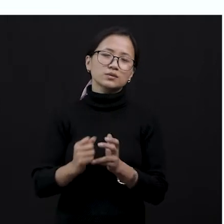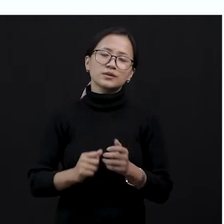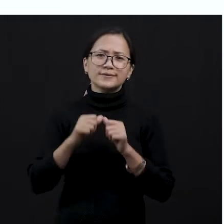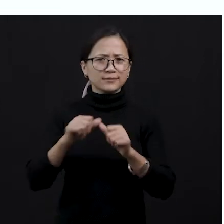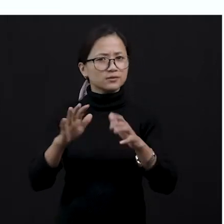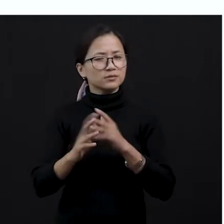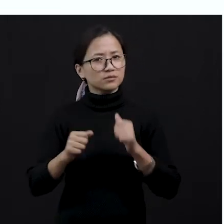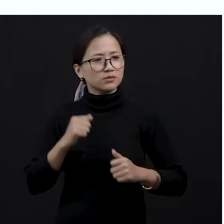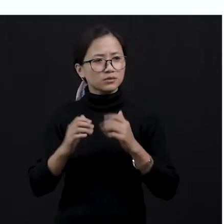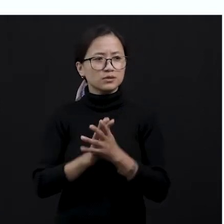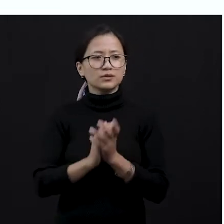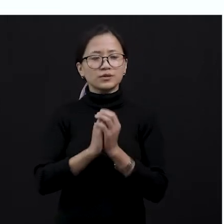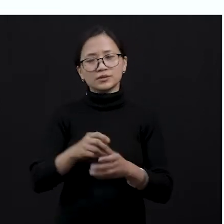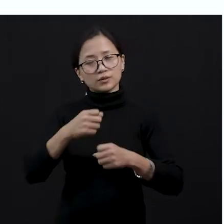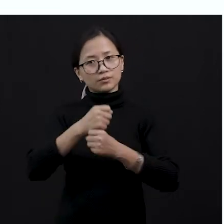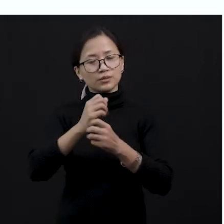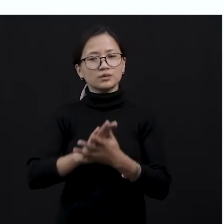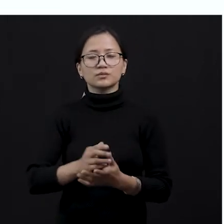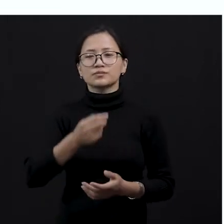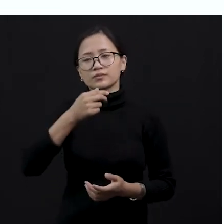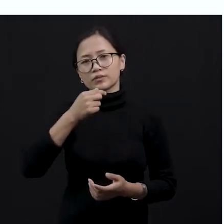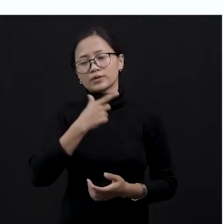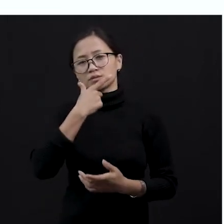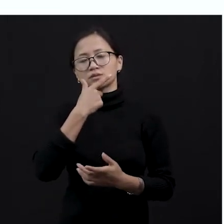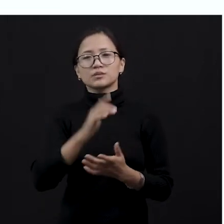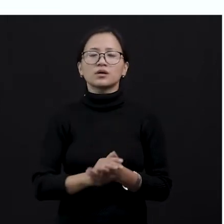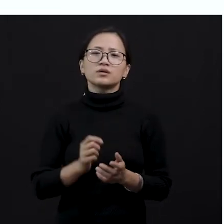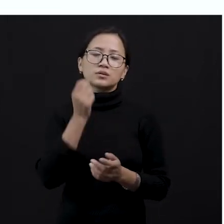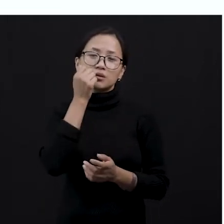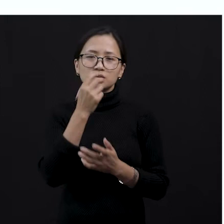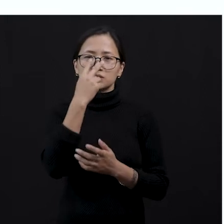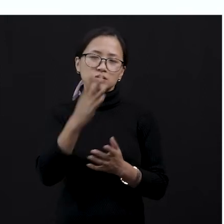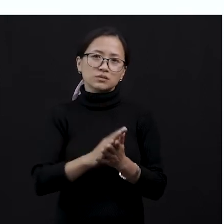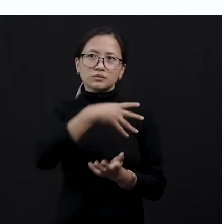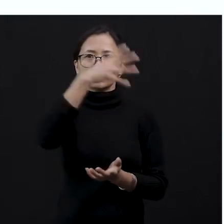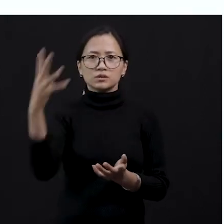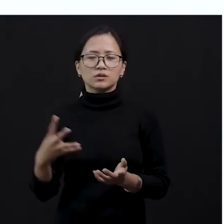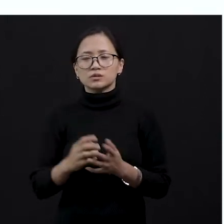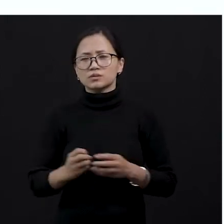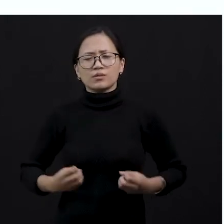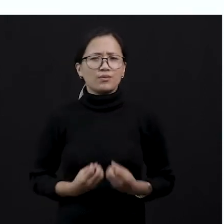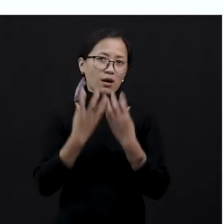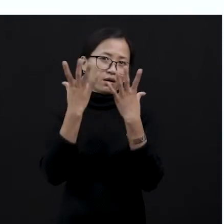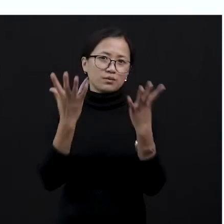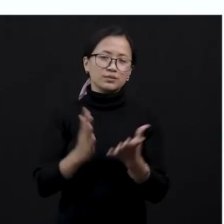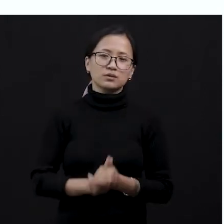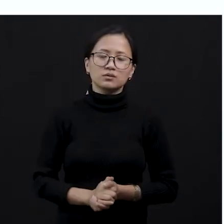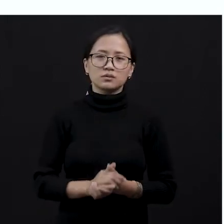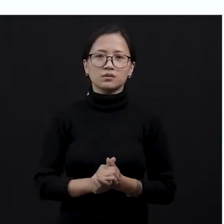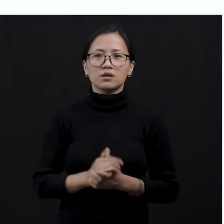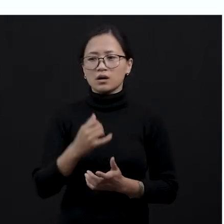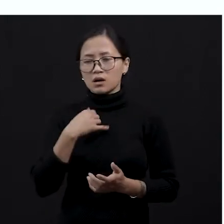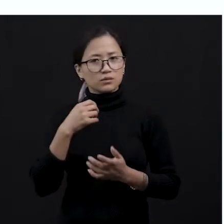that makes me smile. See, the boy is very happy when he sees the rainbow, right? So, he is saying that I